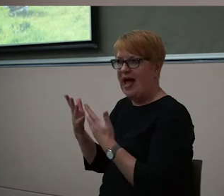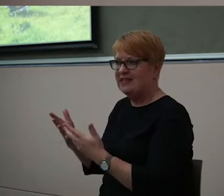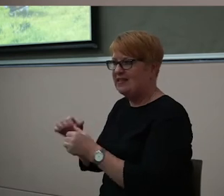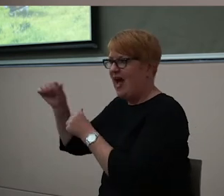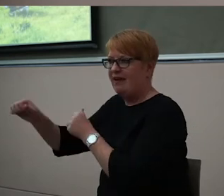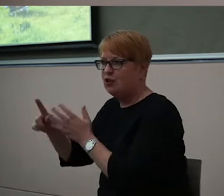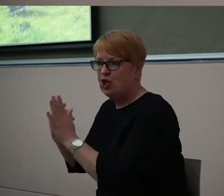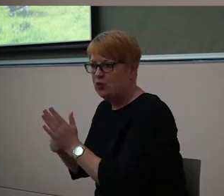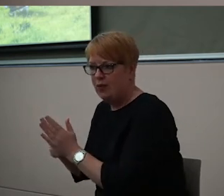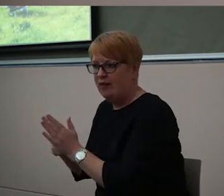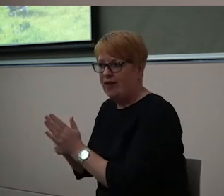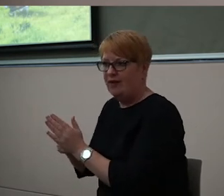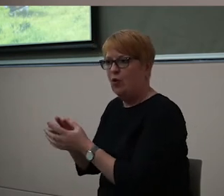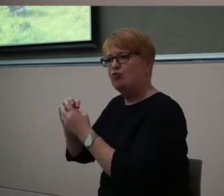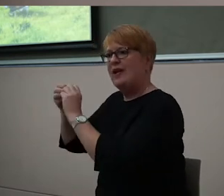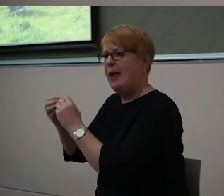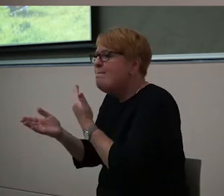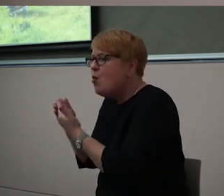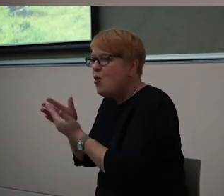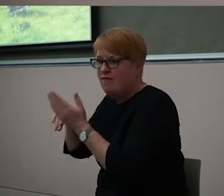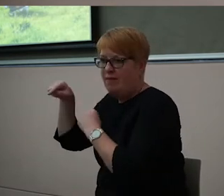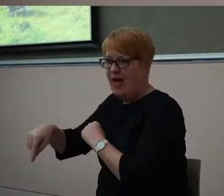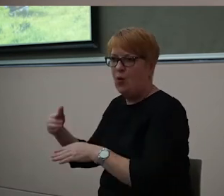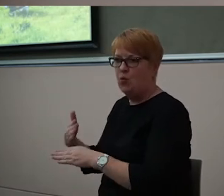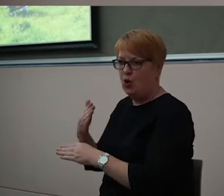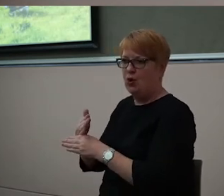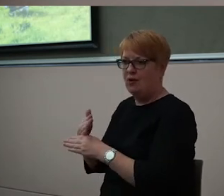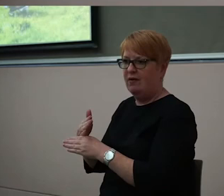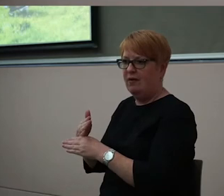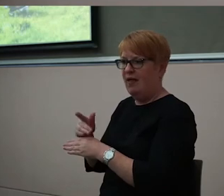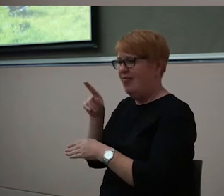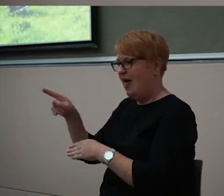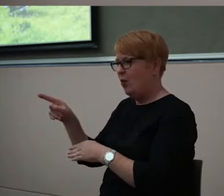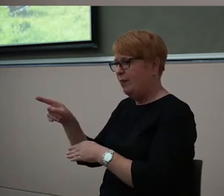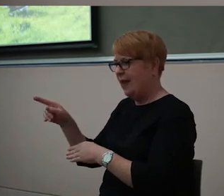section of the, I'm using speech quotes for ethnic minorities, Liz, by the way.